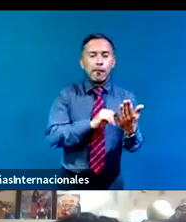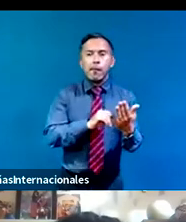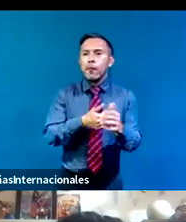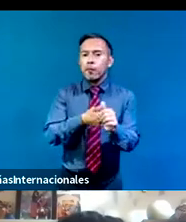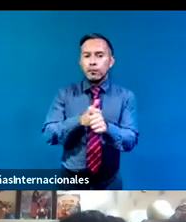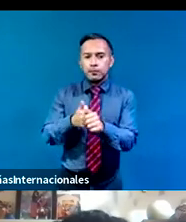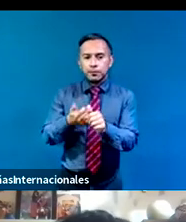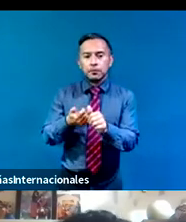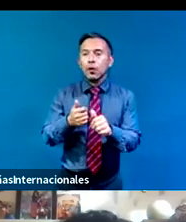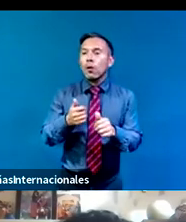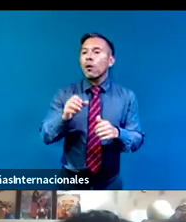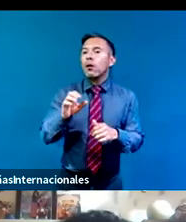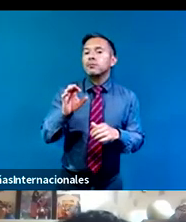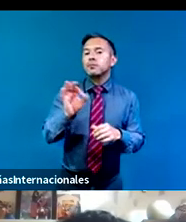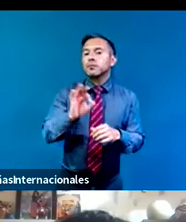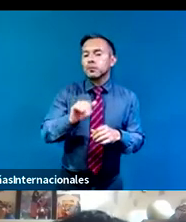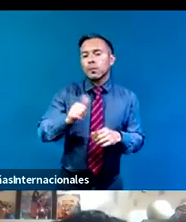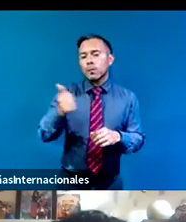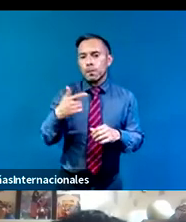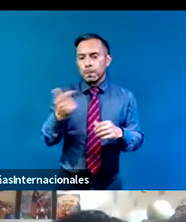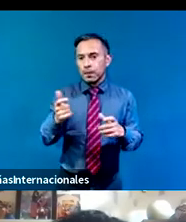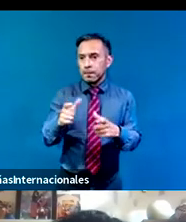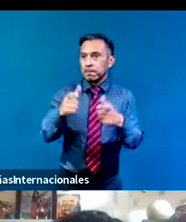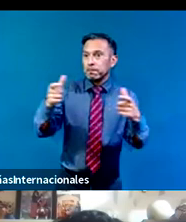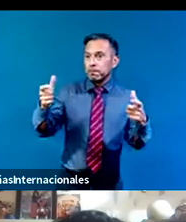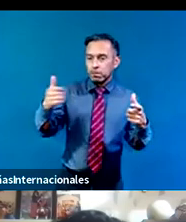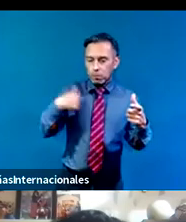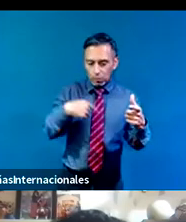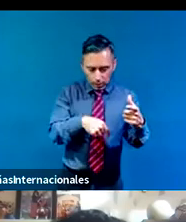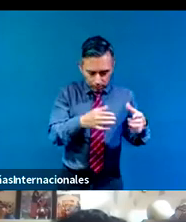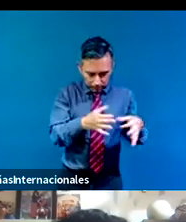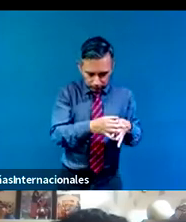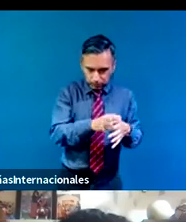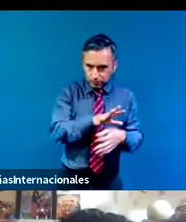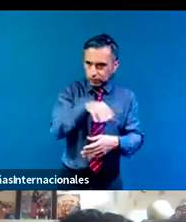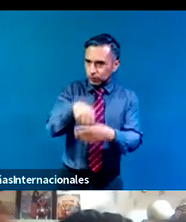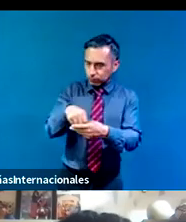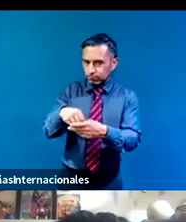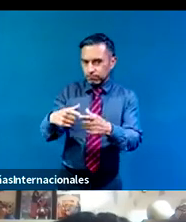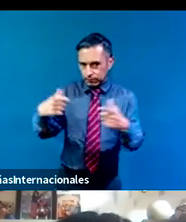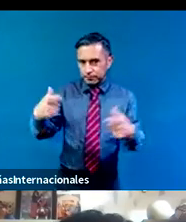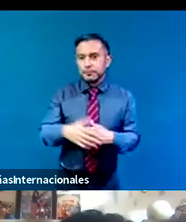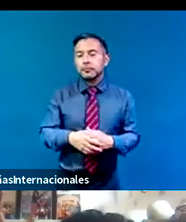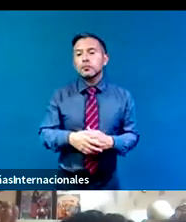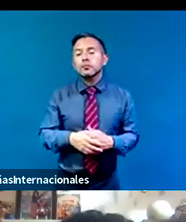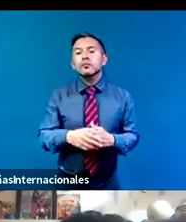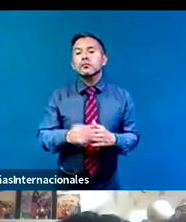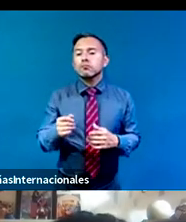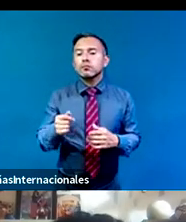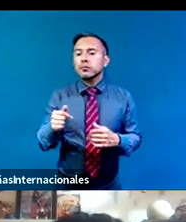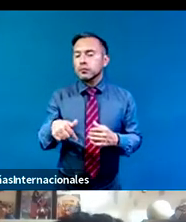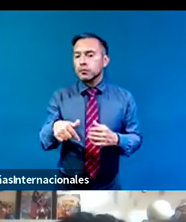is the aggregation of the micro, what are the key solutions at the local level that can really enhance our vision